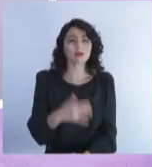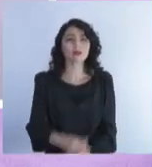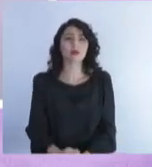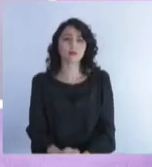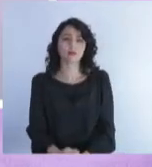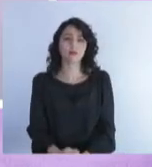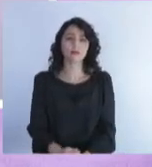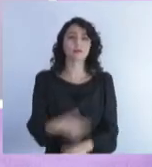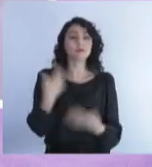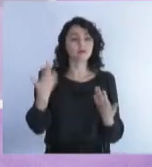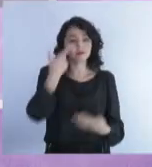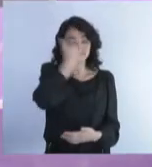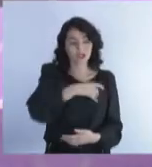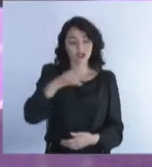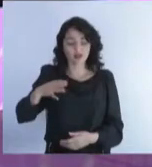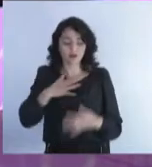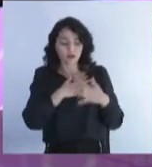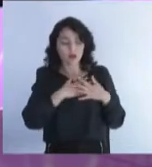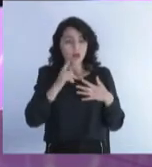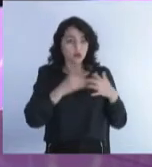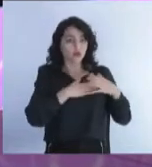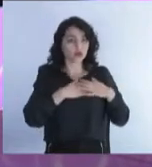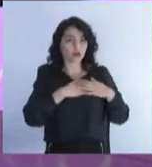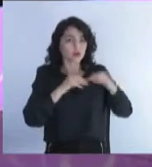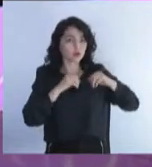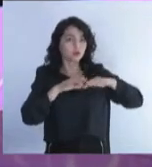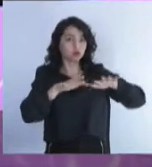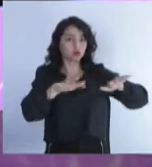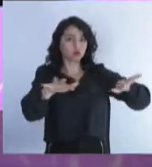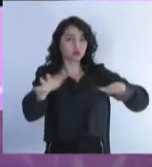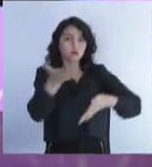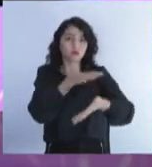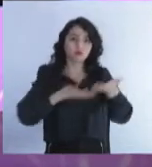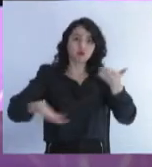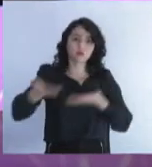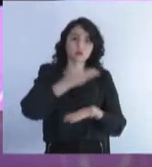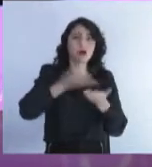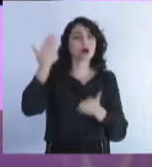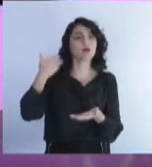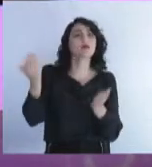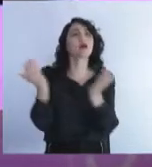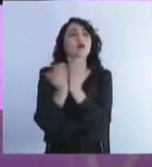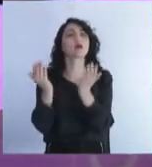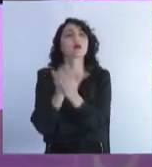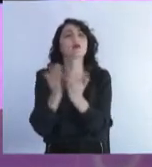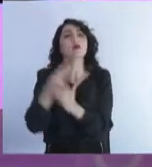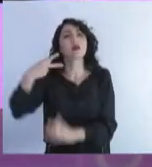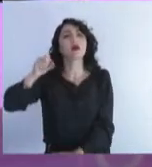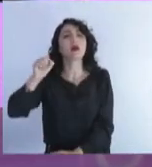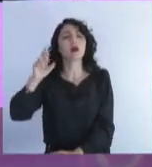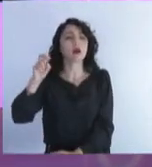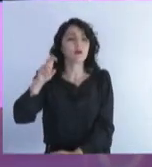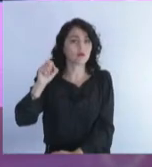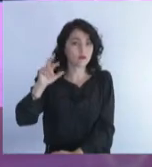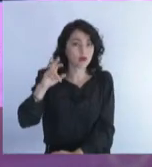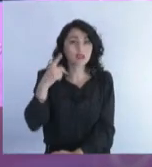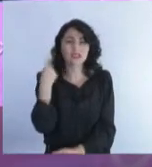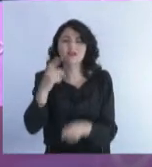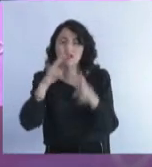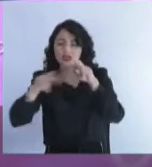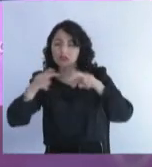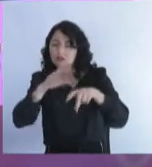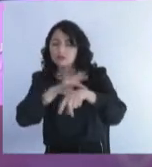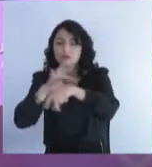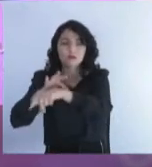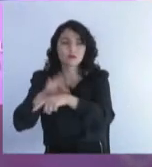a sender of feelings. So you see it, for example, at Harvard Medical School, they did a study with